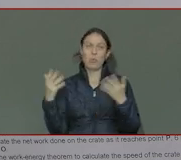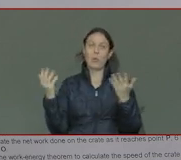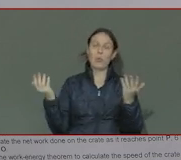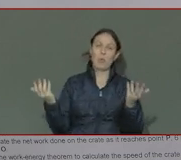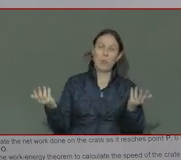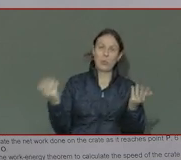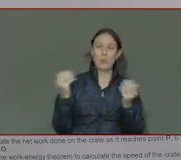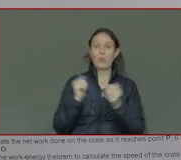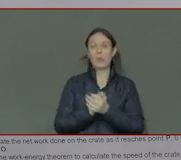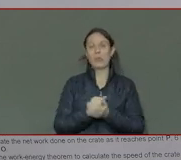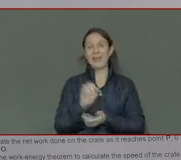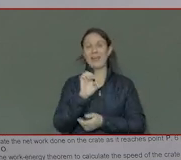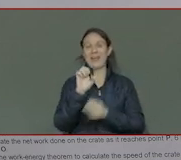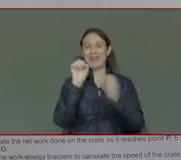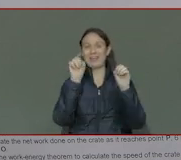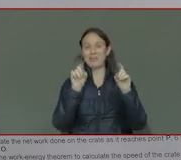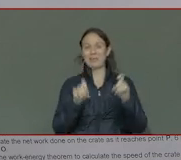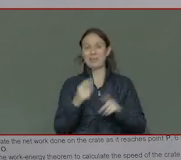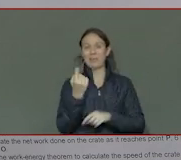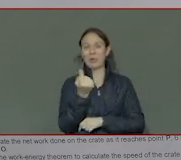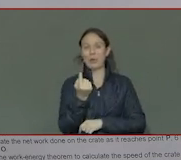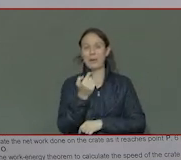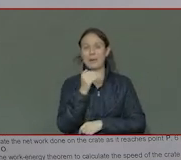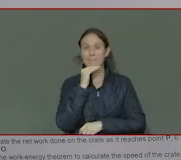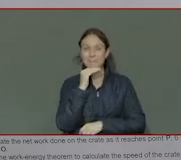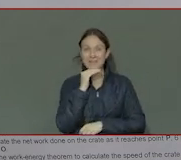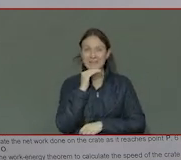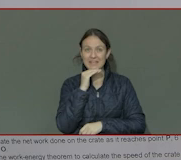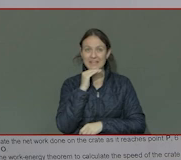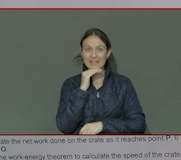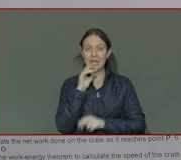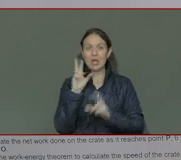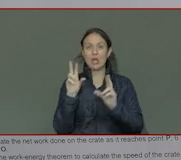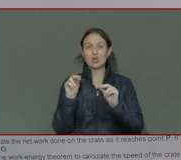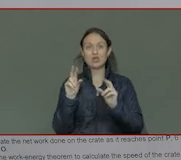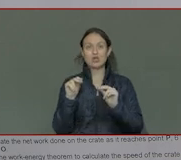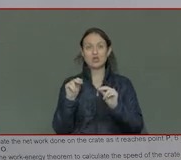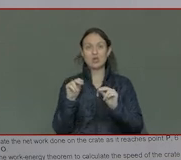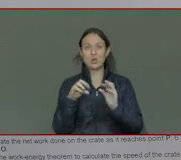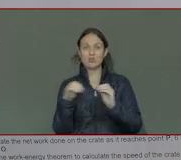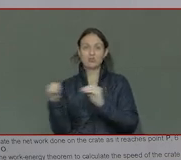energy principles, you can do no equations of motion.